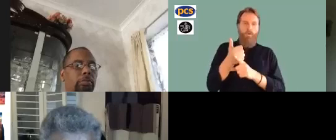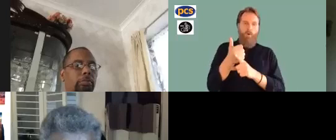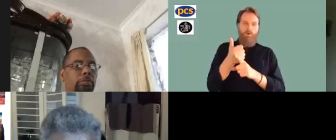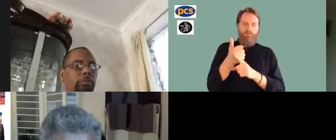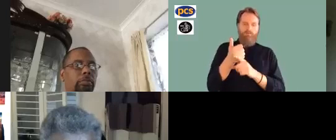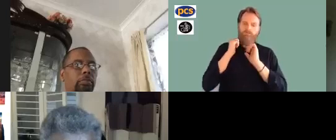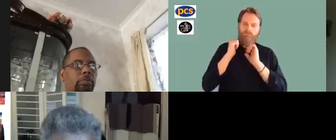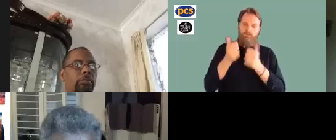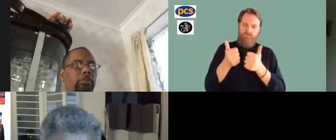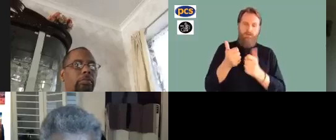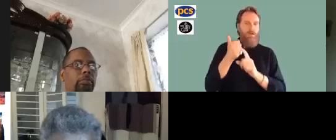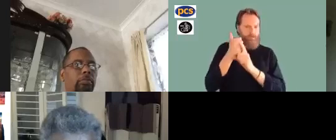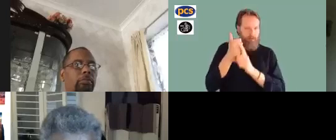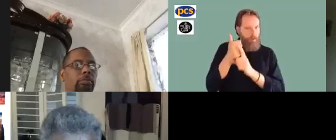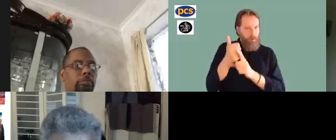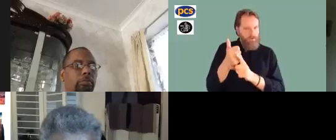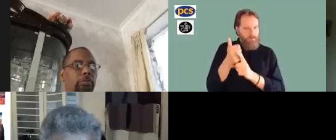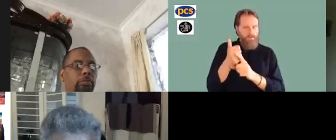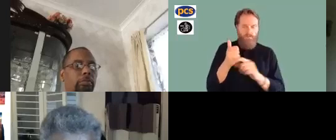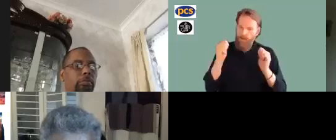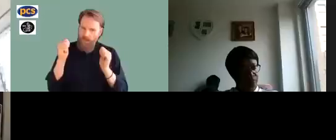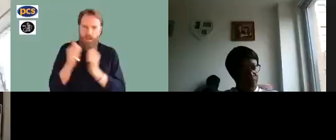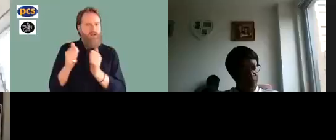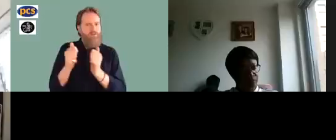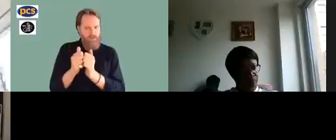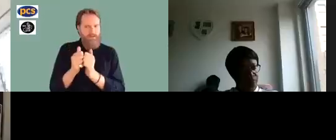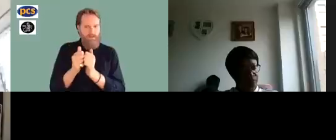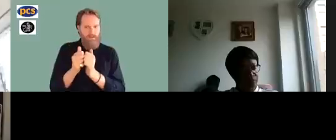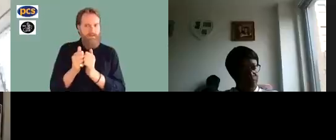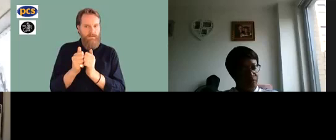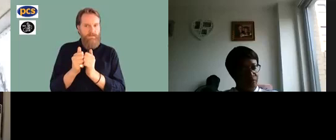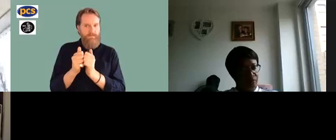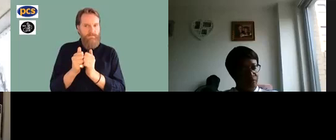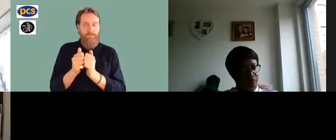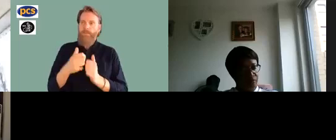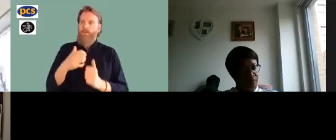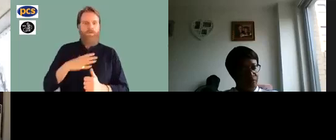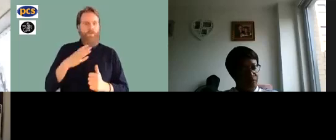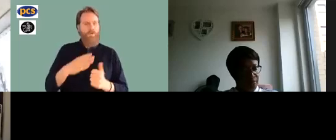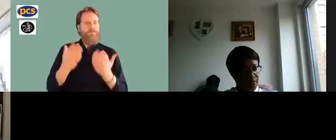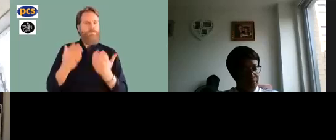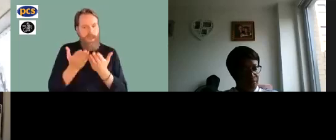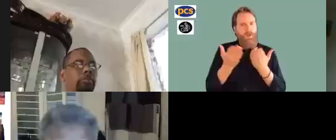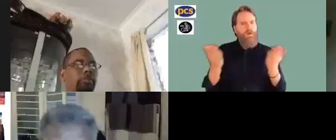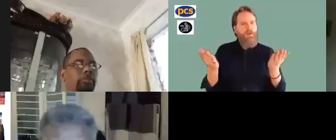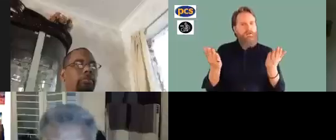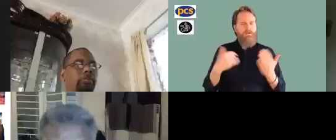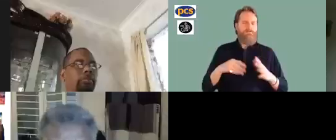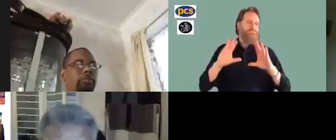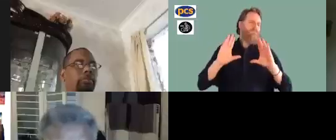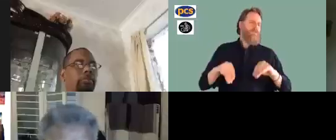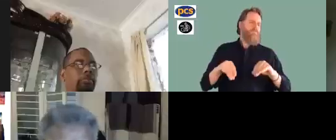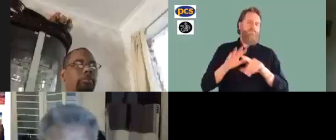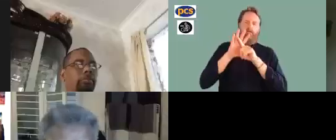the absolute sort of position that we have raised equality, the fight against racism for a long, long